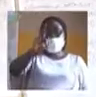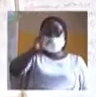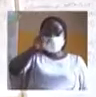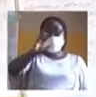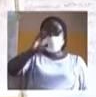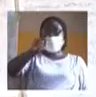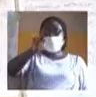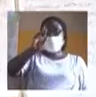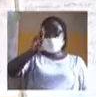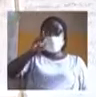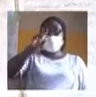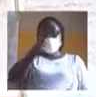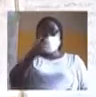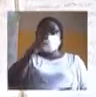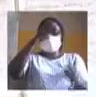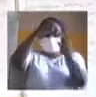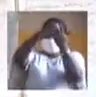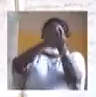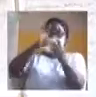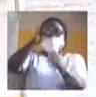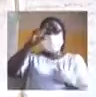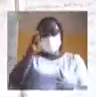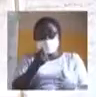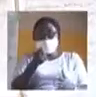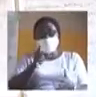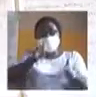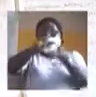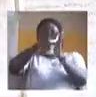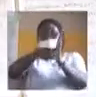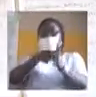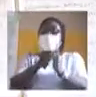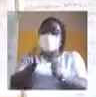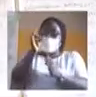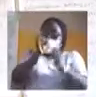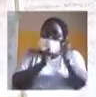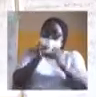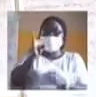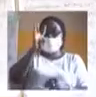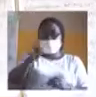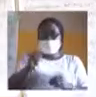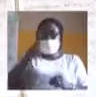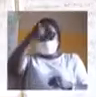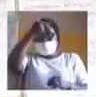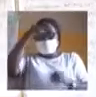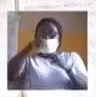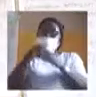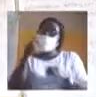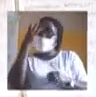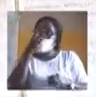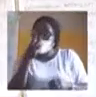most WAEC or NECO exams, marks are apportioned for listing of the questions